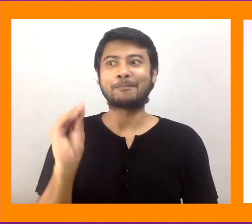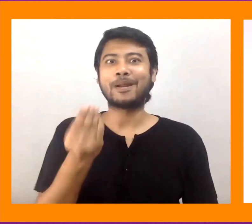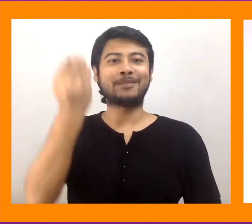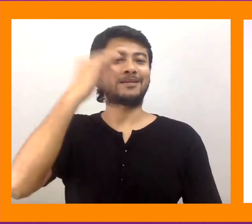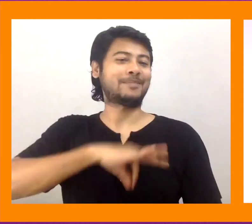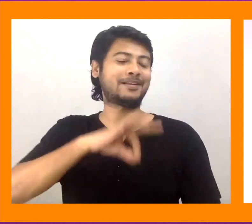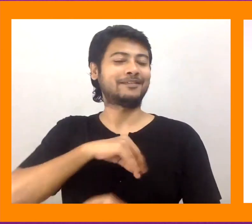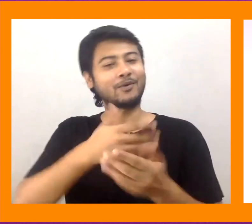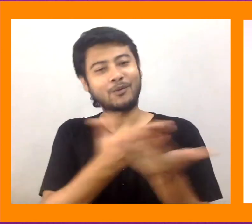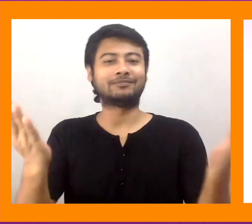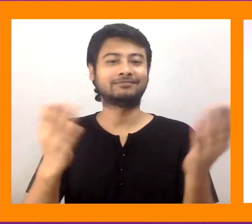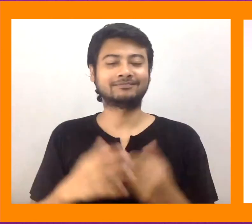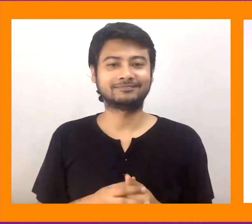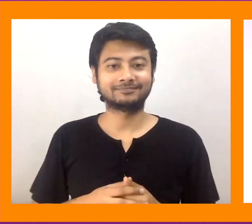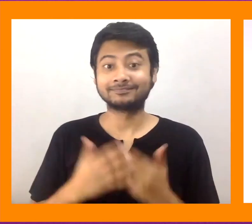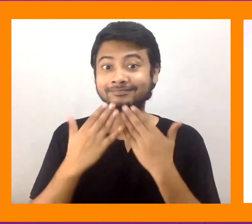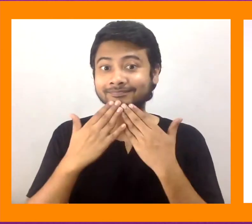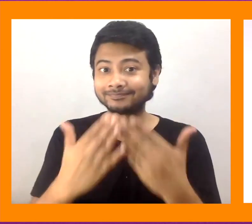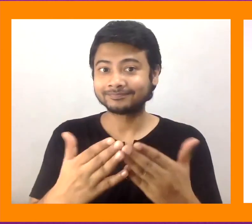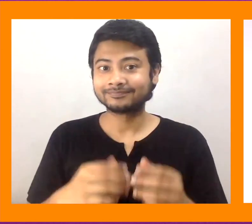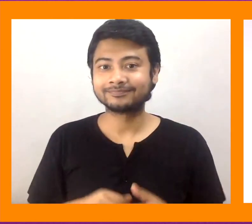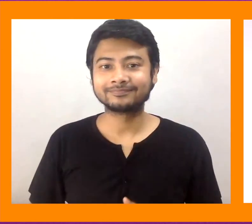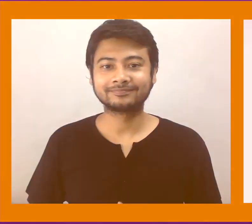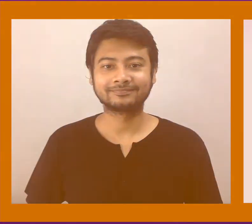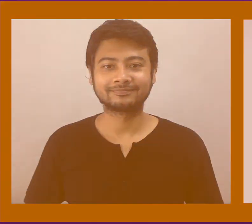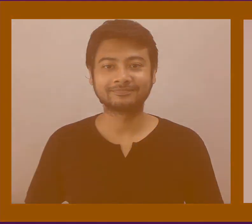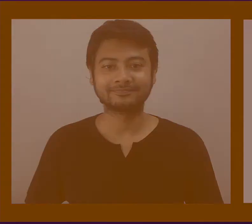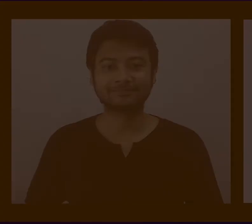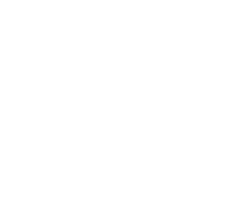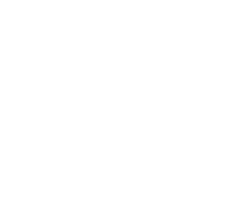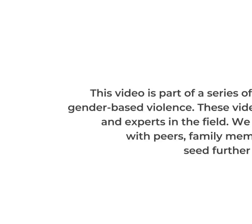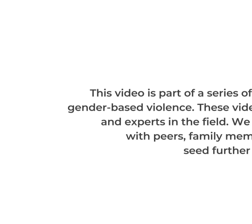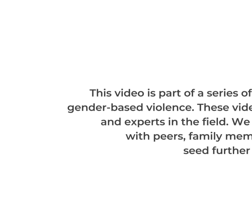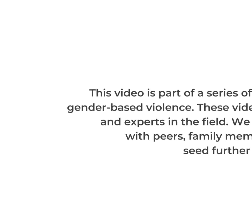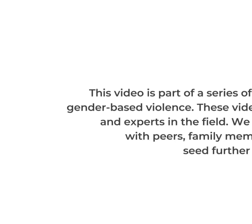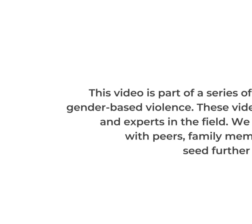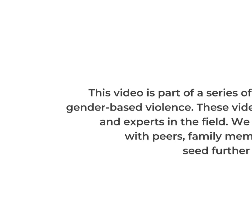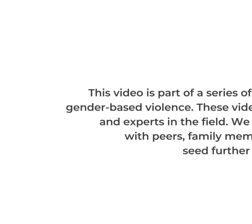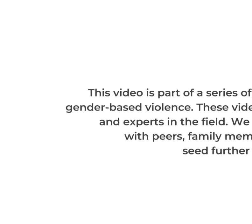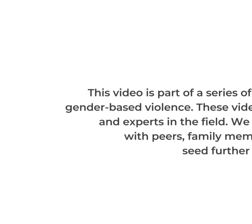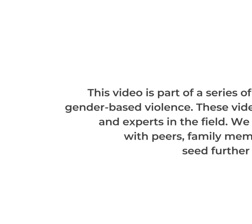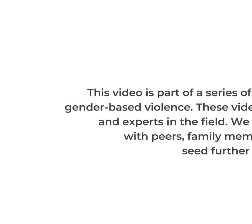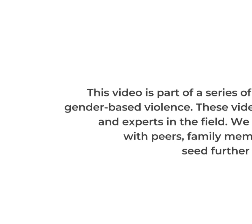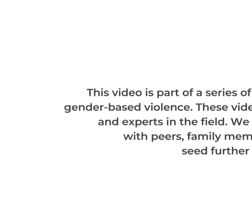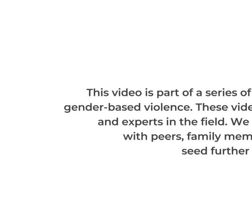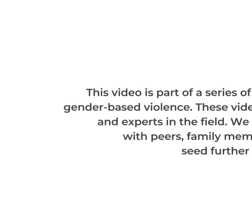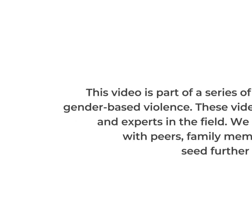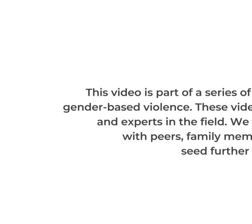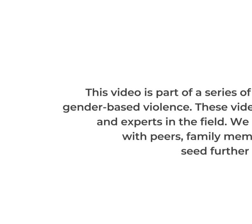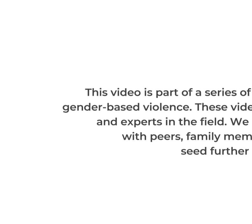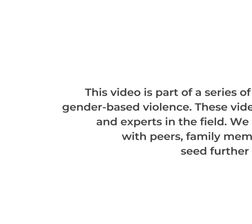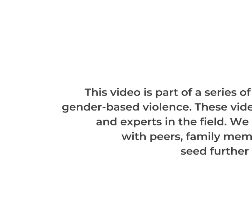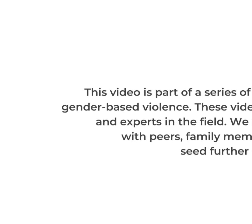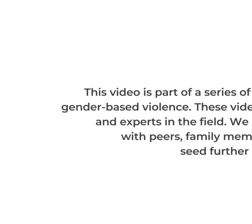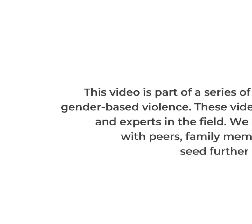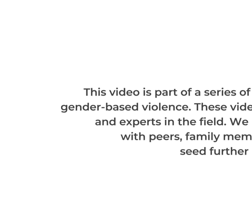a better world for all of us. Thank you. This video is part of a series of videos and